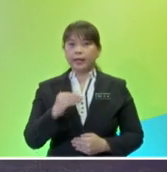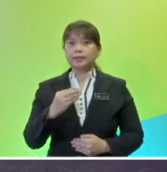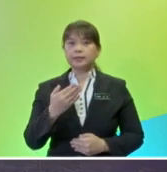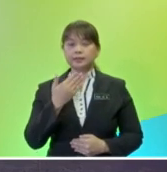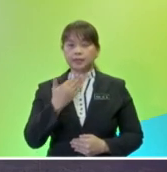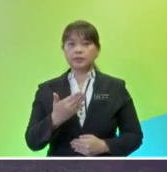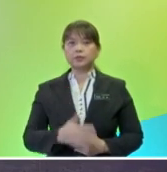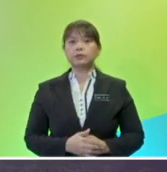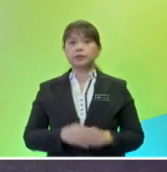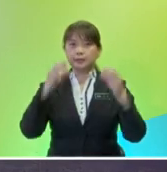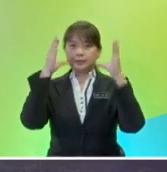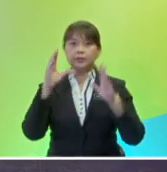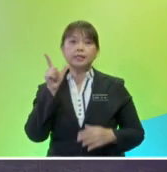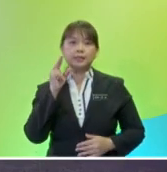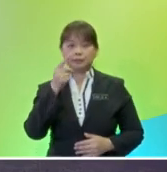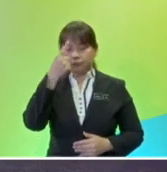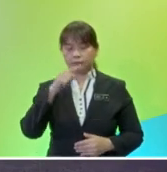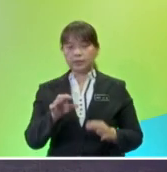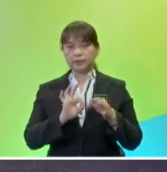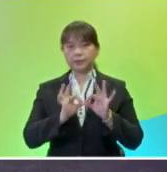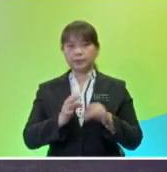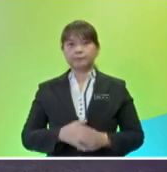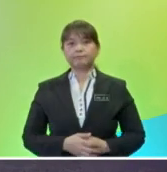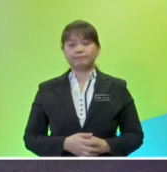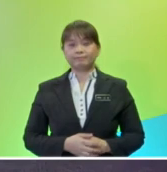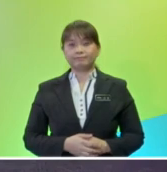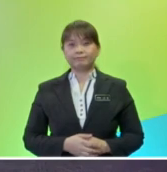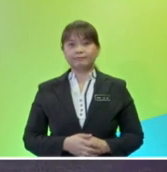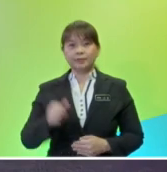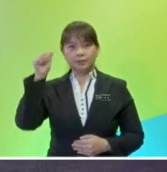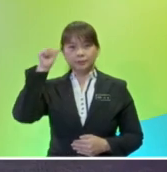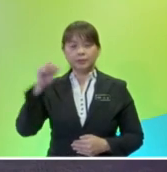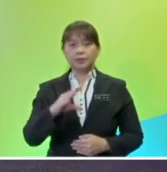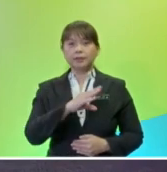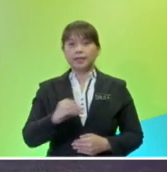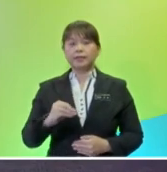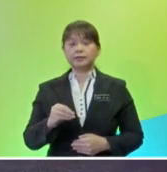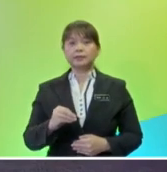language interpreter. Thank you so much for watching. Till we meet again, Assalamualaikum and Salam